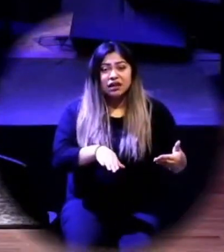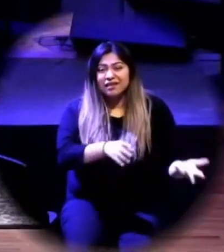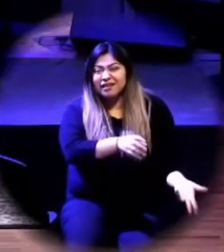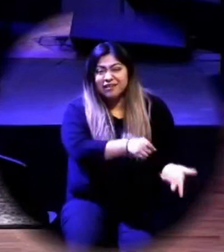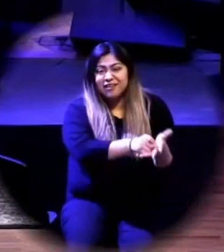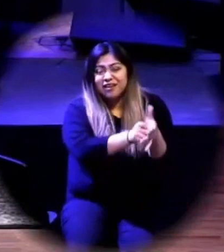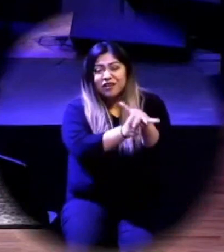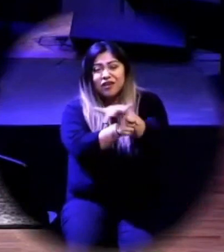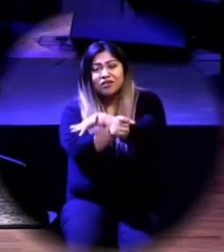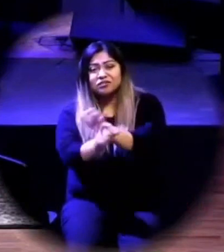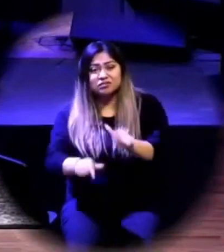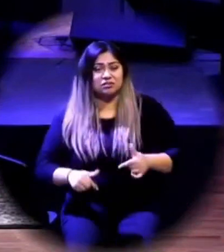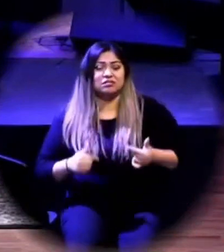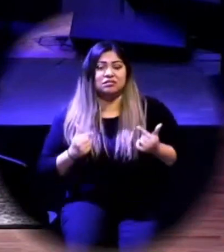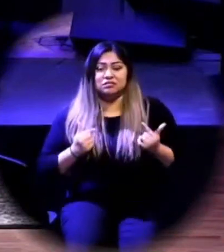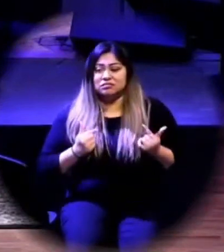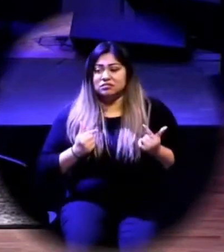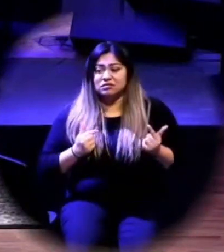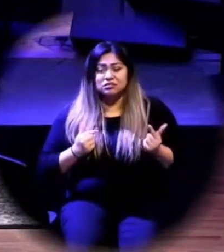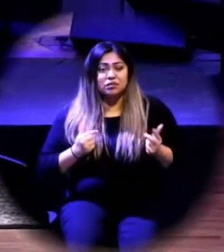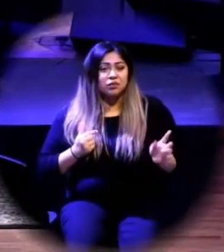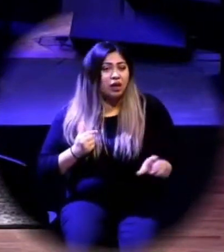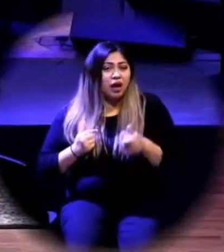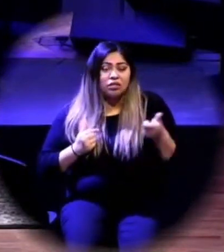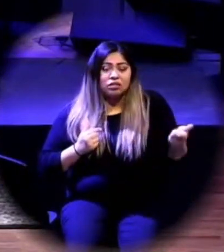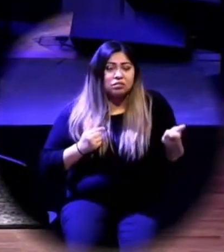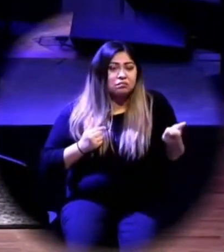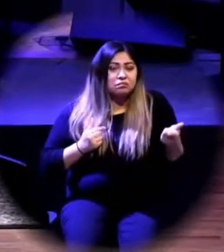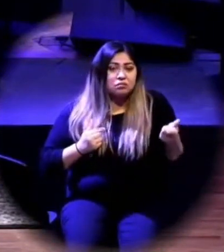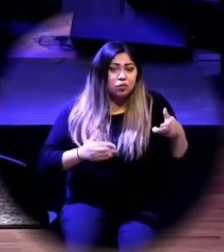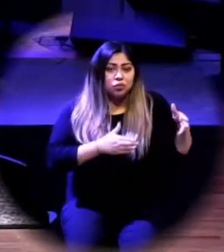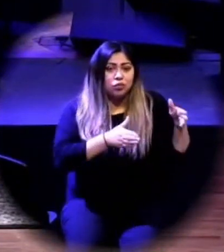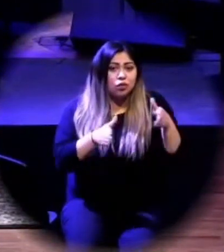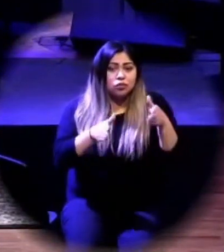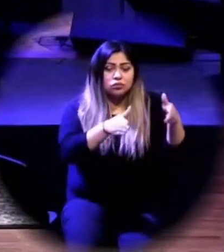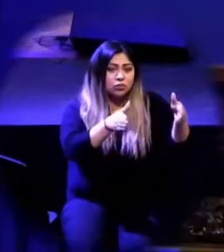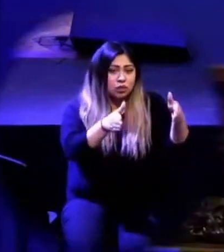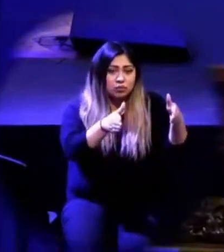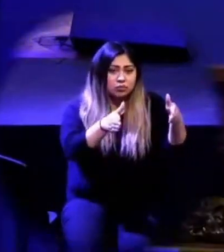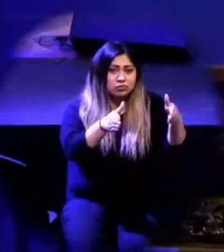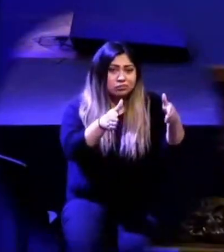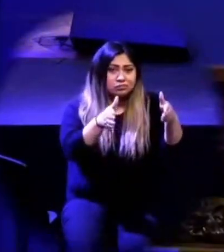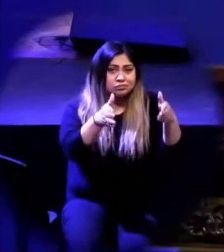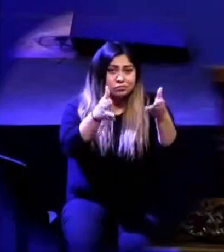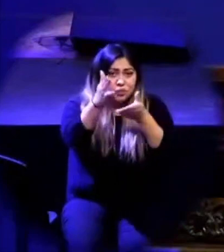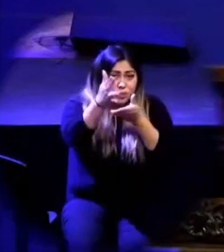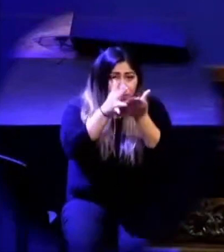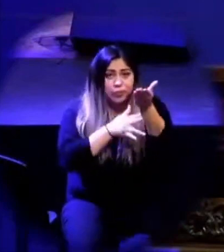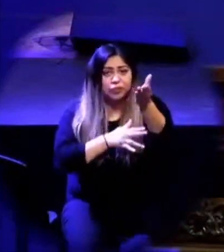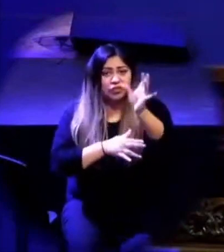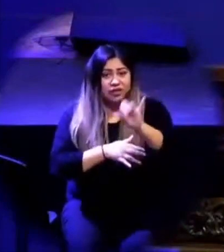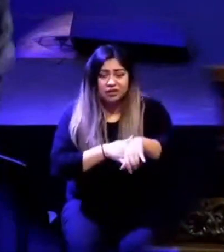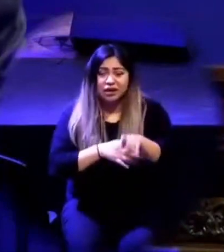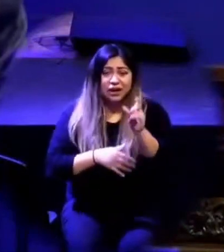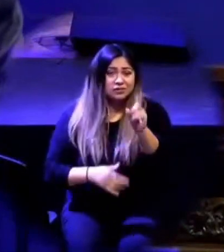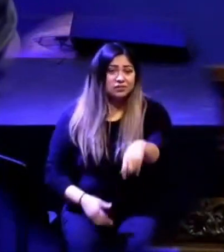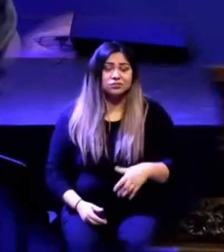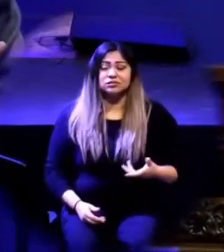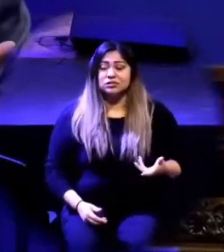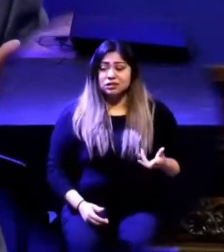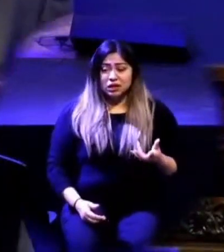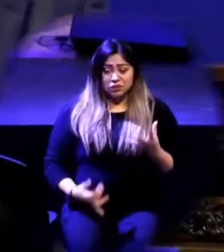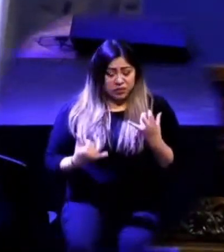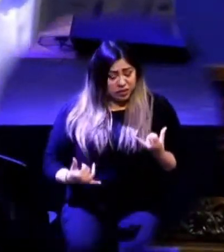other road to walk but the road towards it. And in those moments, we can